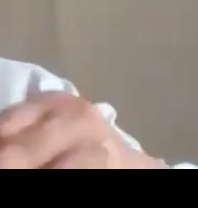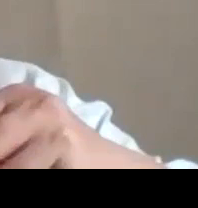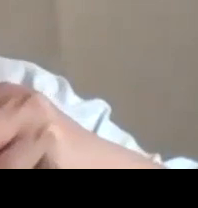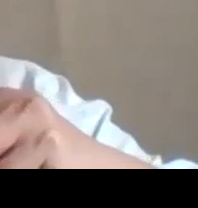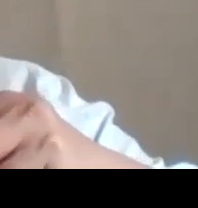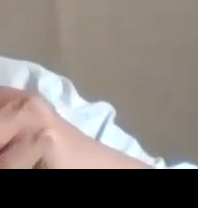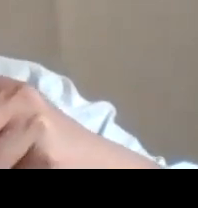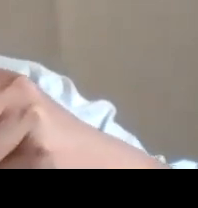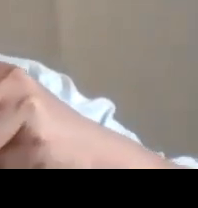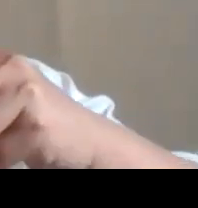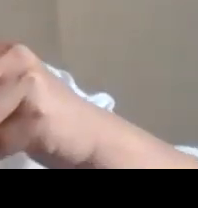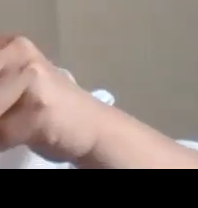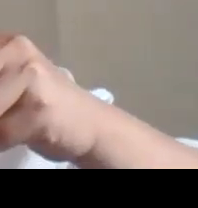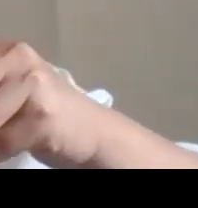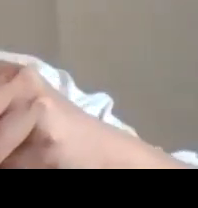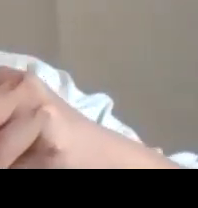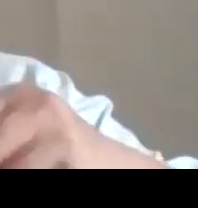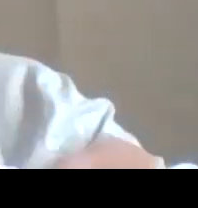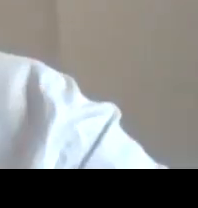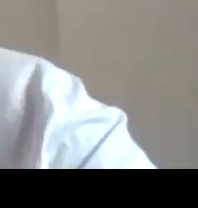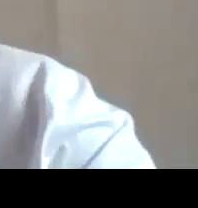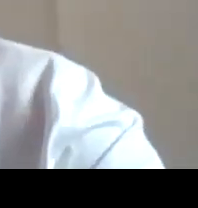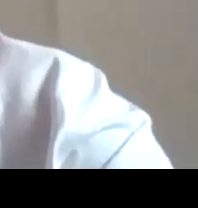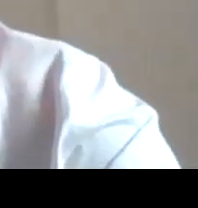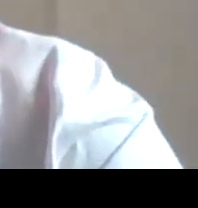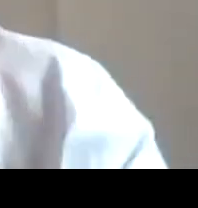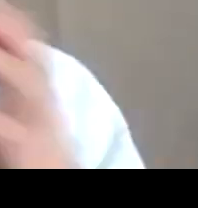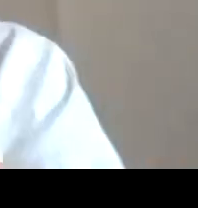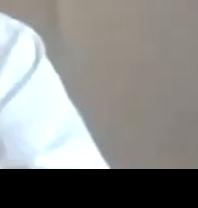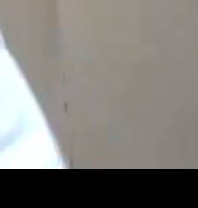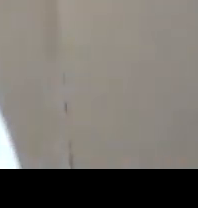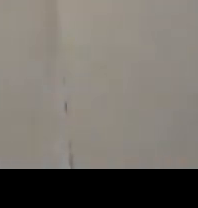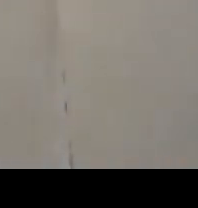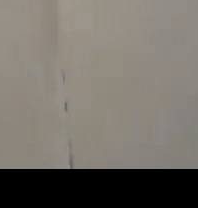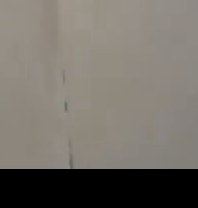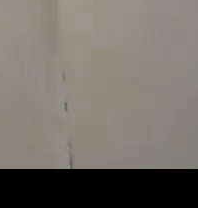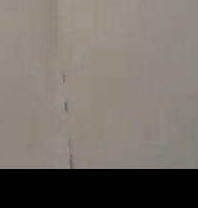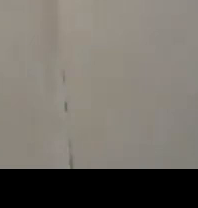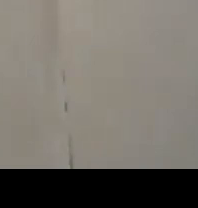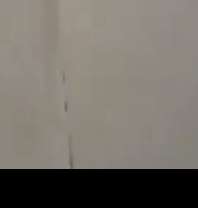Like one need, try love hate. Good.